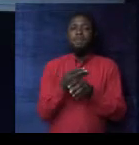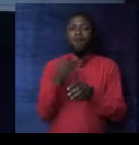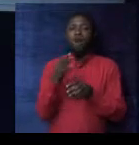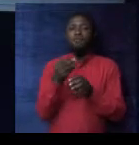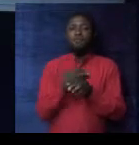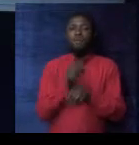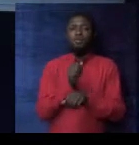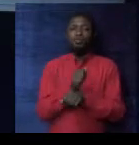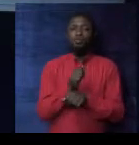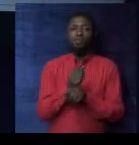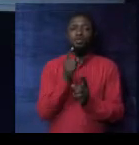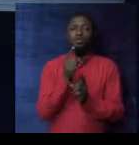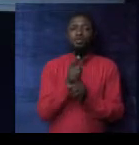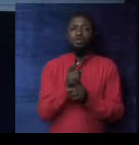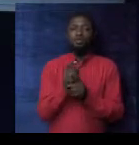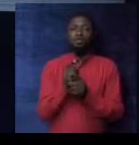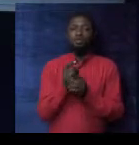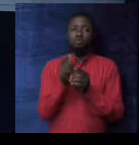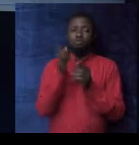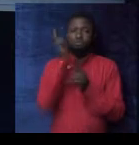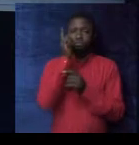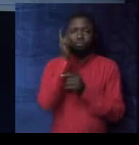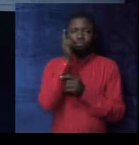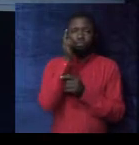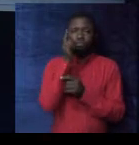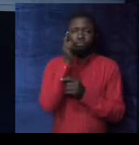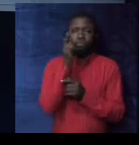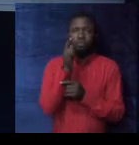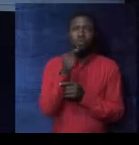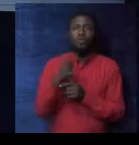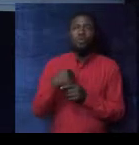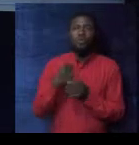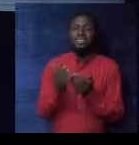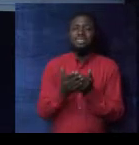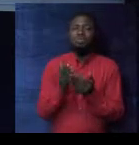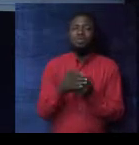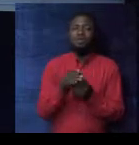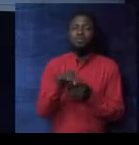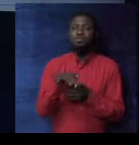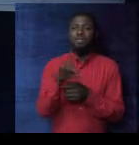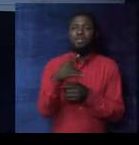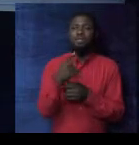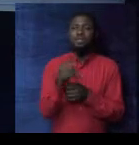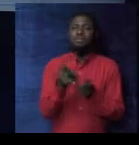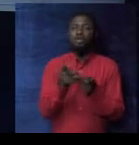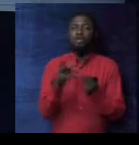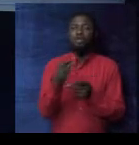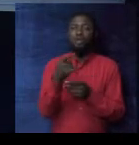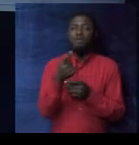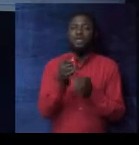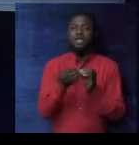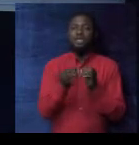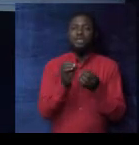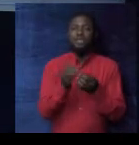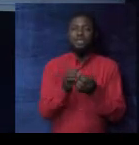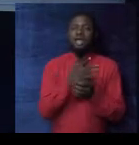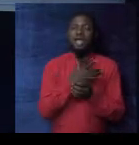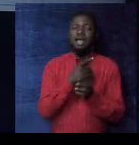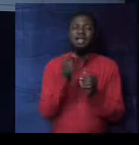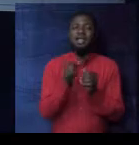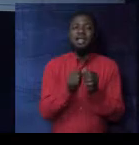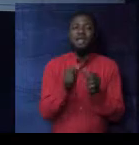aspects of math work that you will come across. So just follow me, and I'll show you how easy it can be. We will simply find the position of the